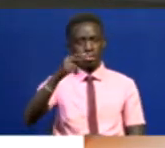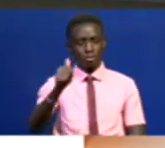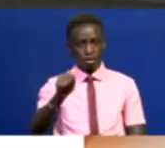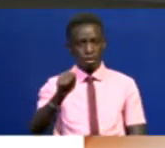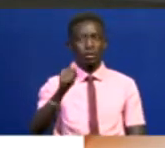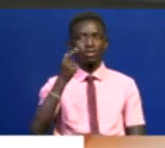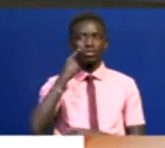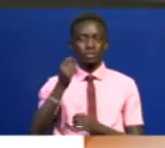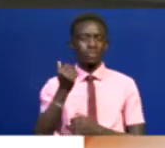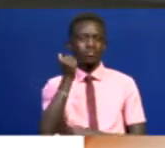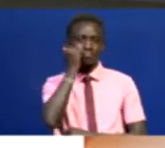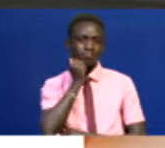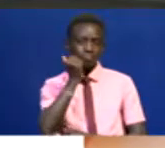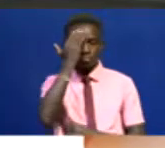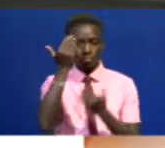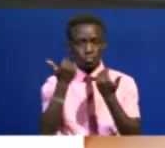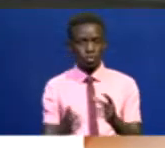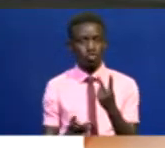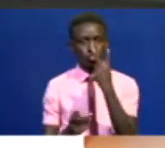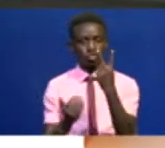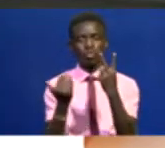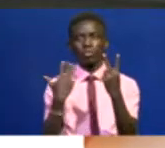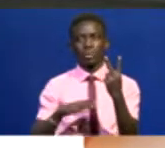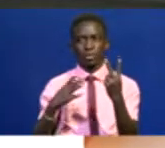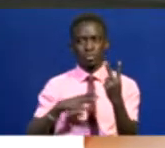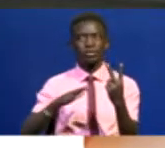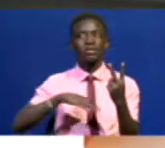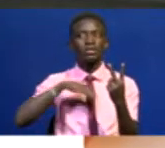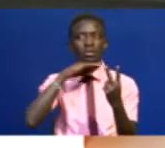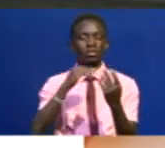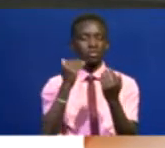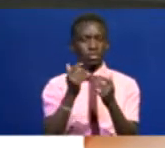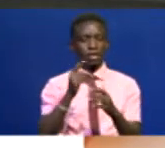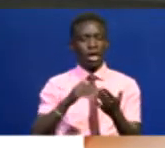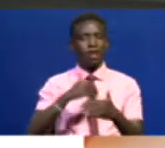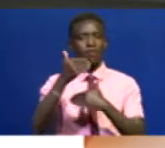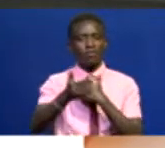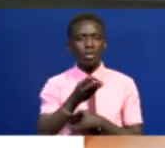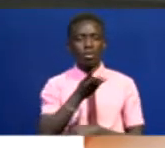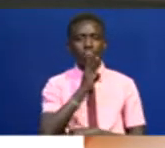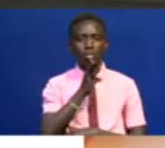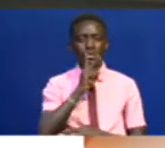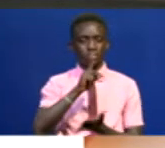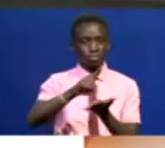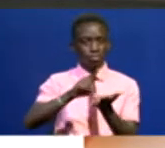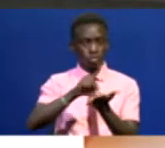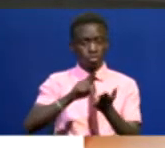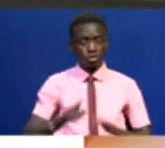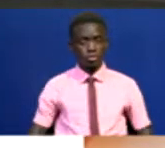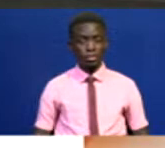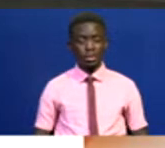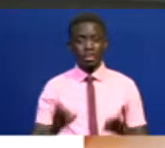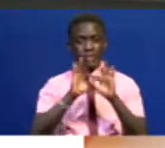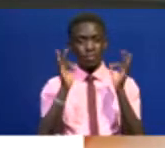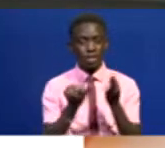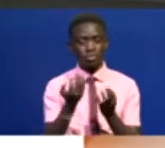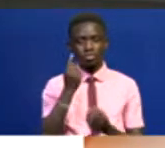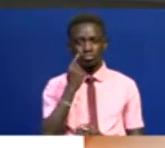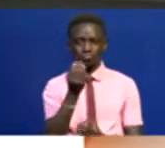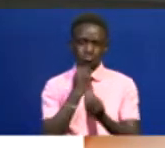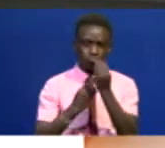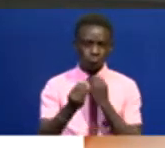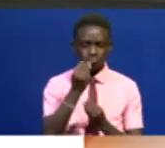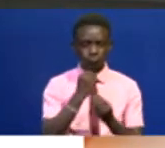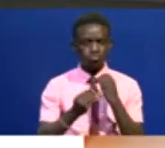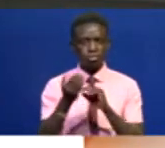loss of two of its kin who died after allegedly consuming poisoned water. The family is said to have eaten a meal before the